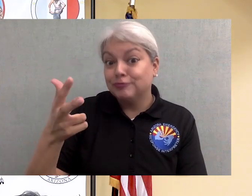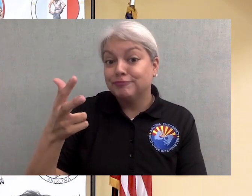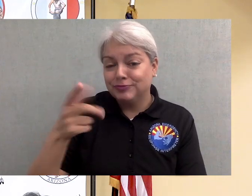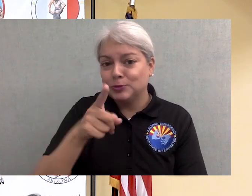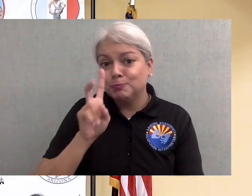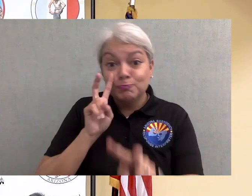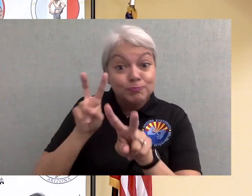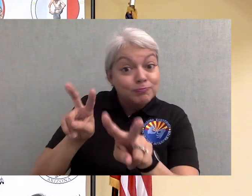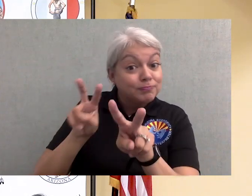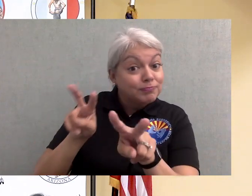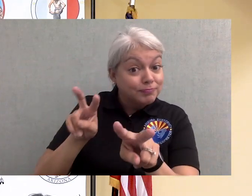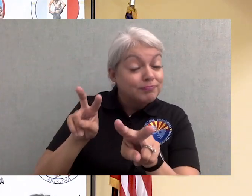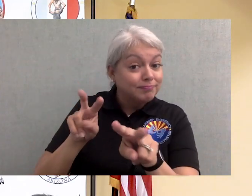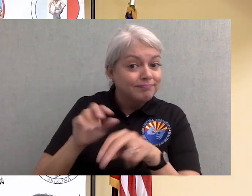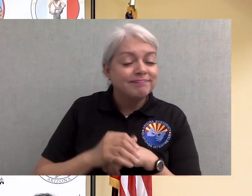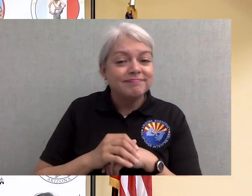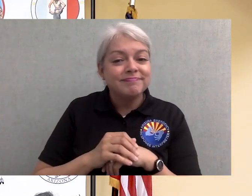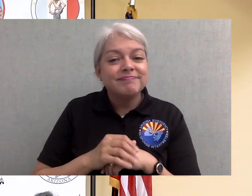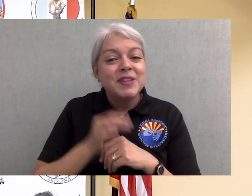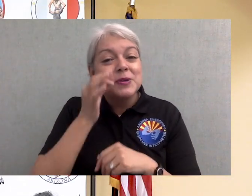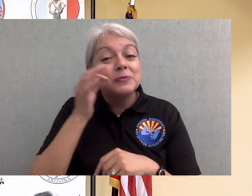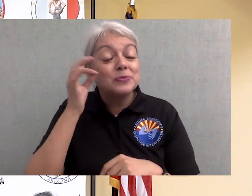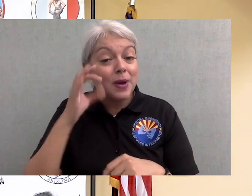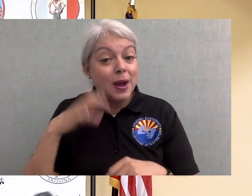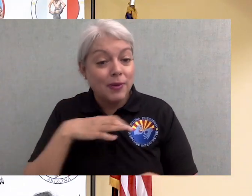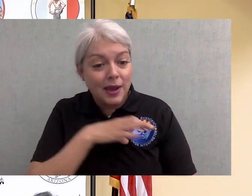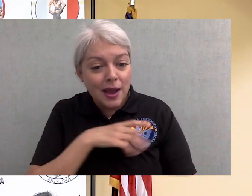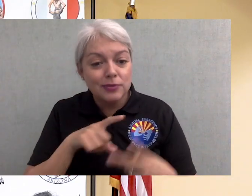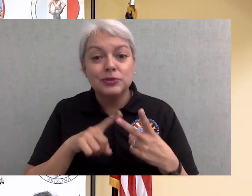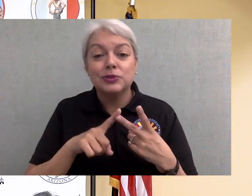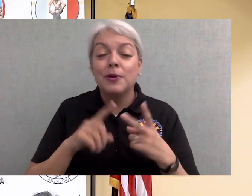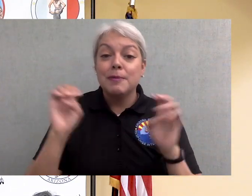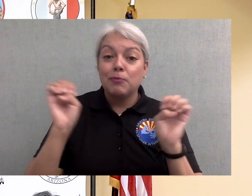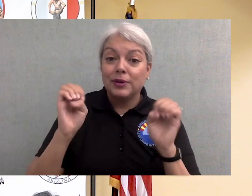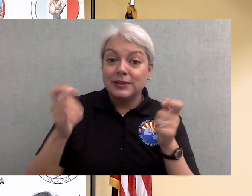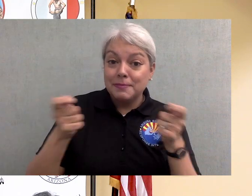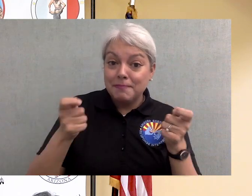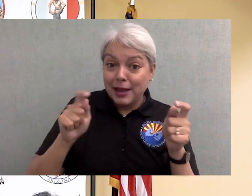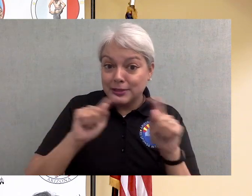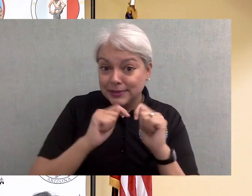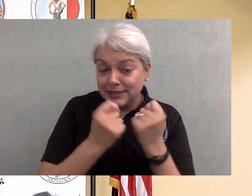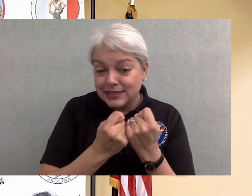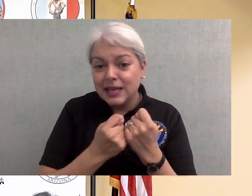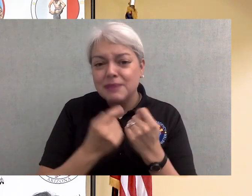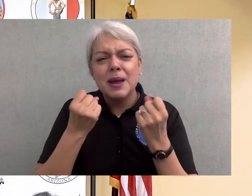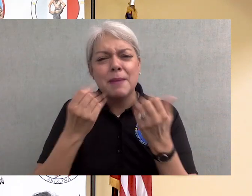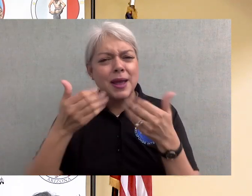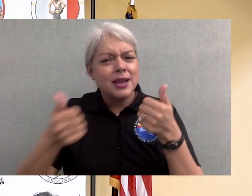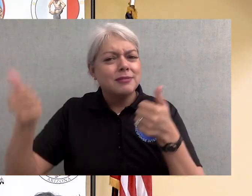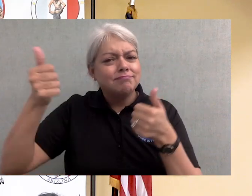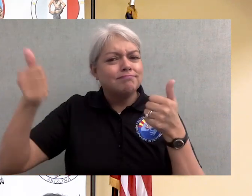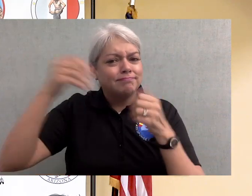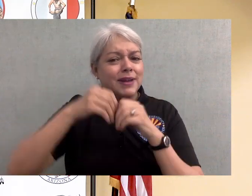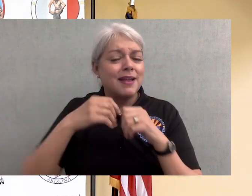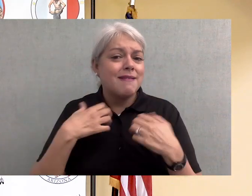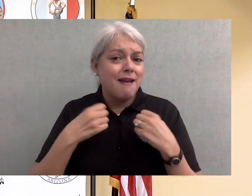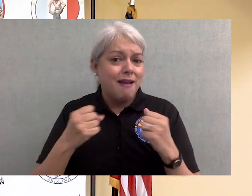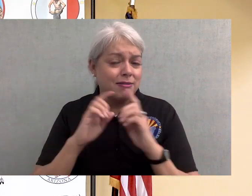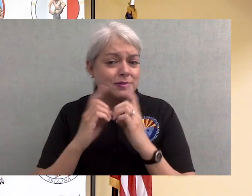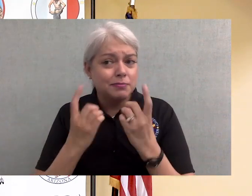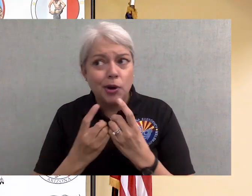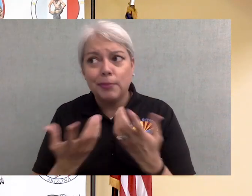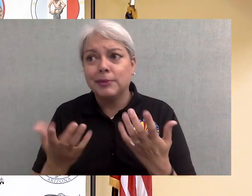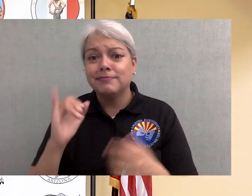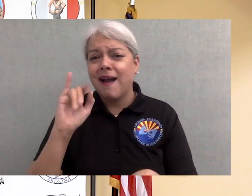tribal council, the incident management team, and many department heads in the health department, the IT department, everybody is